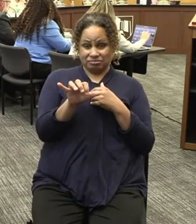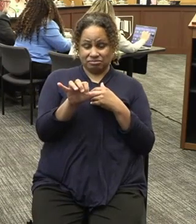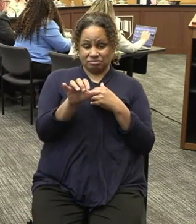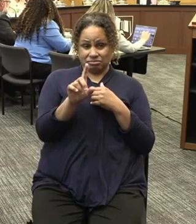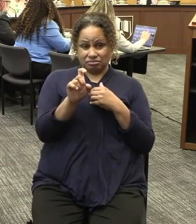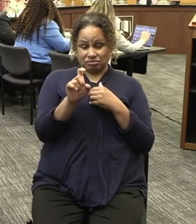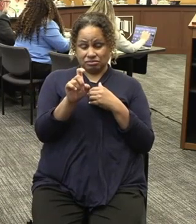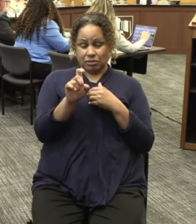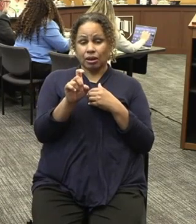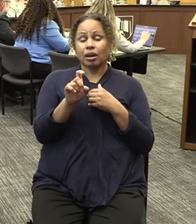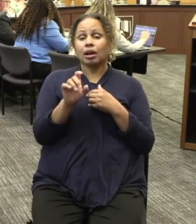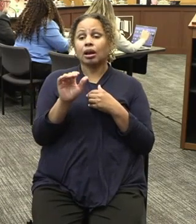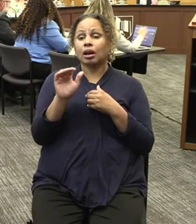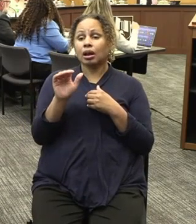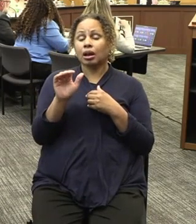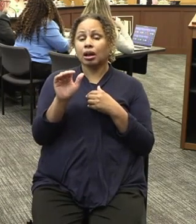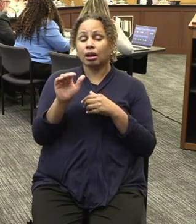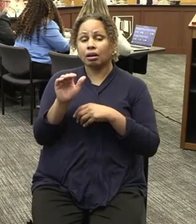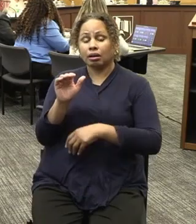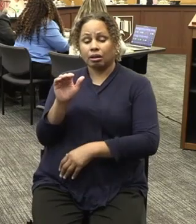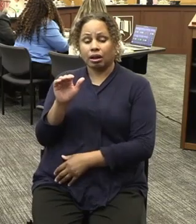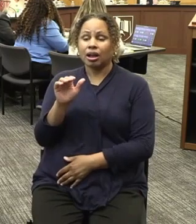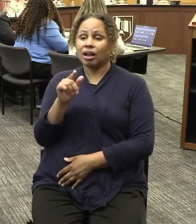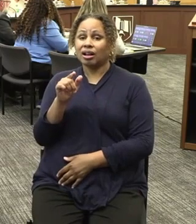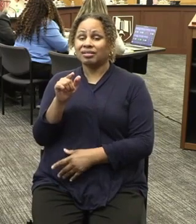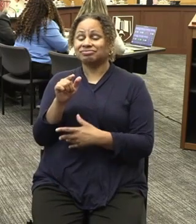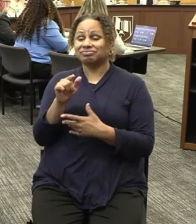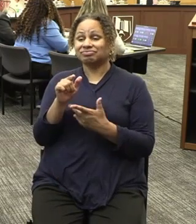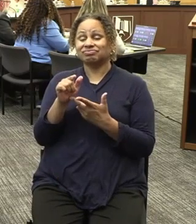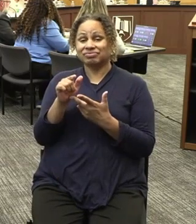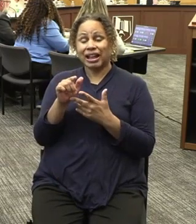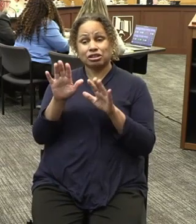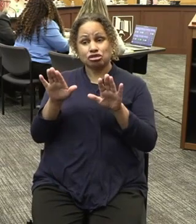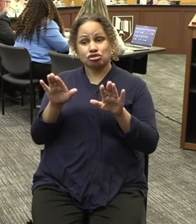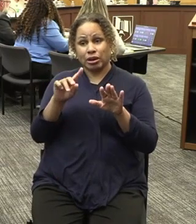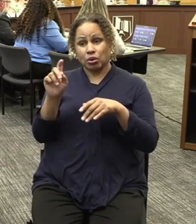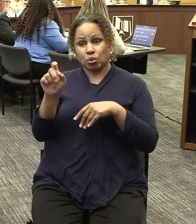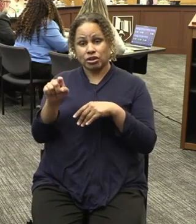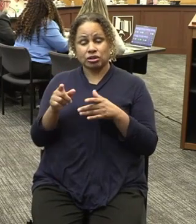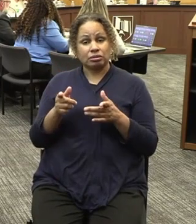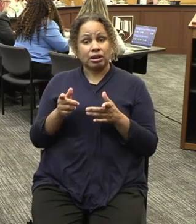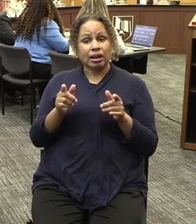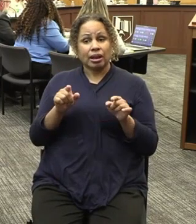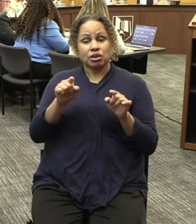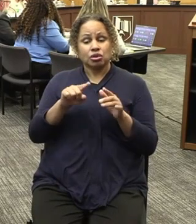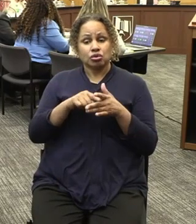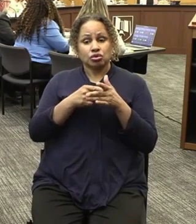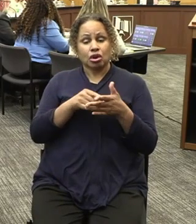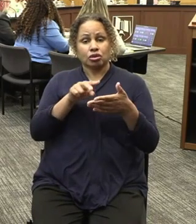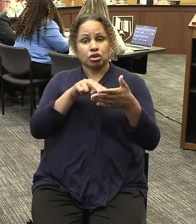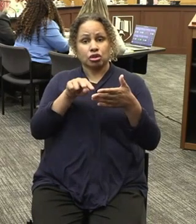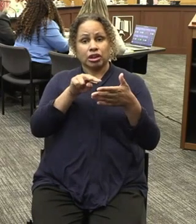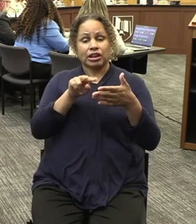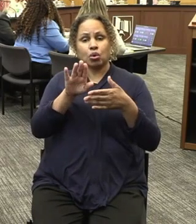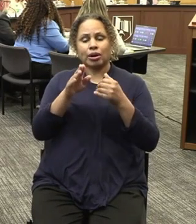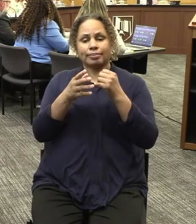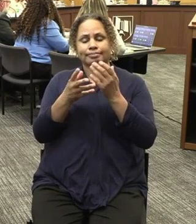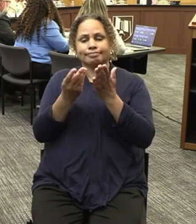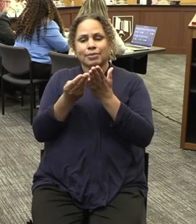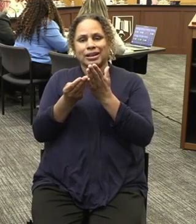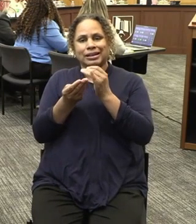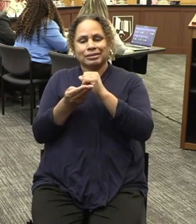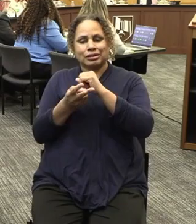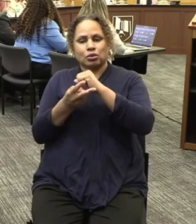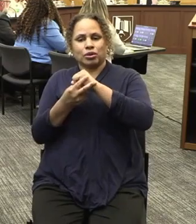Chairman Budzinski and Trustee Broderick, these are great questions, right? So when you start to look at your reserve balances, there's a